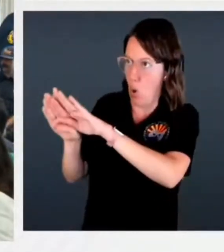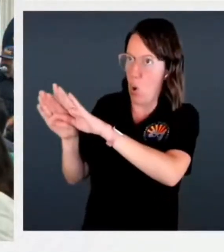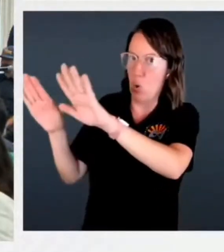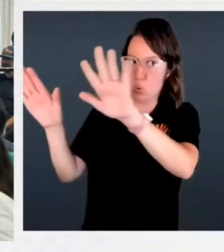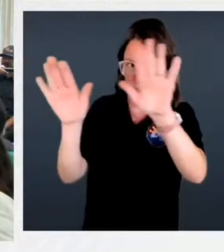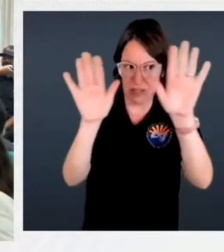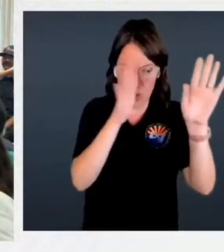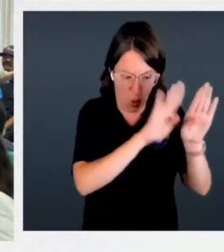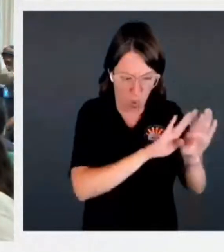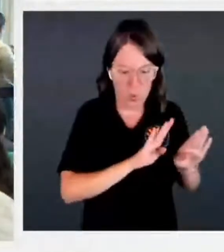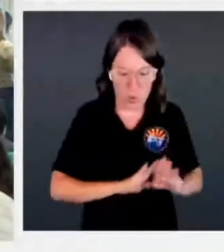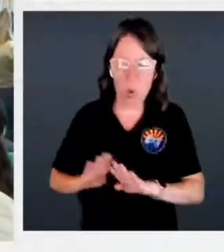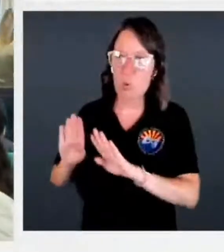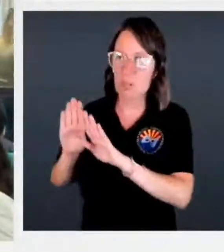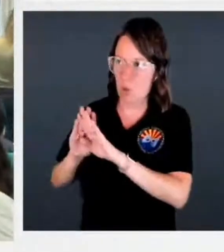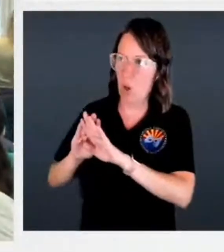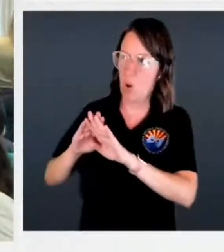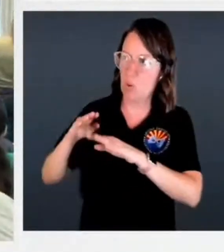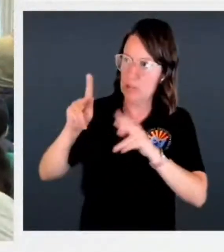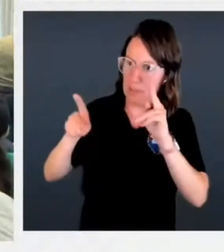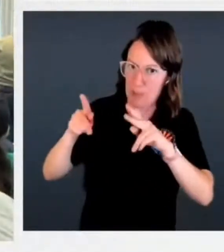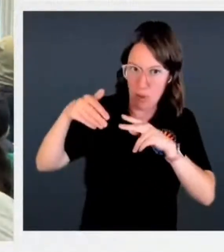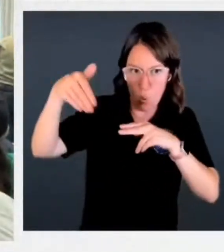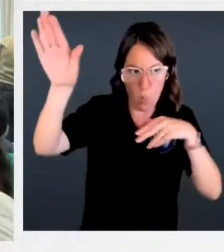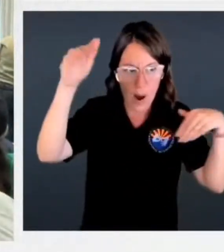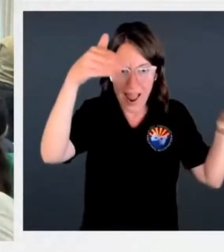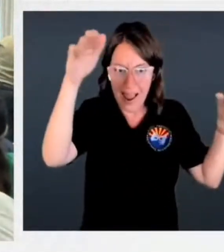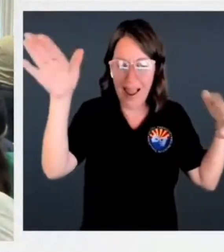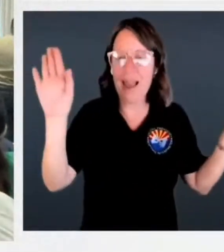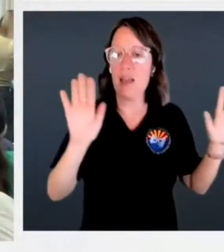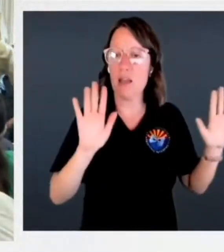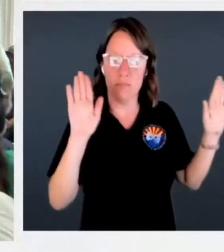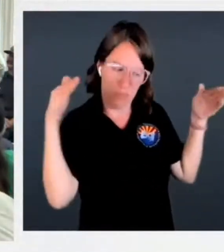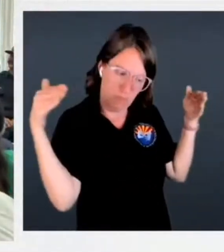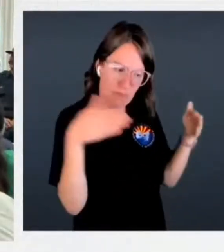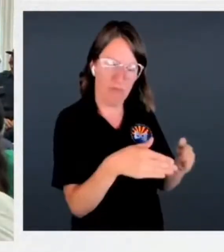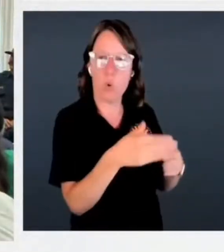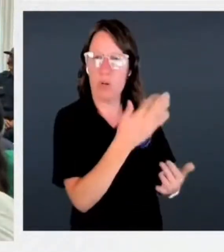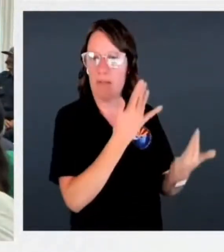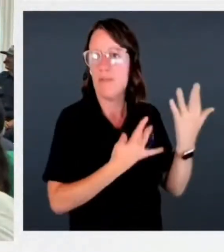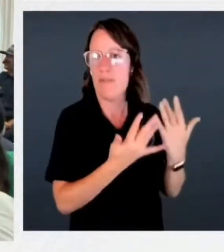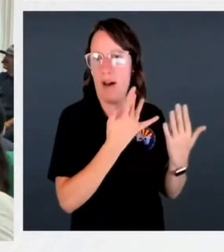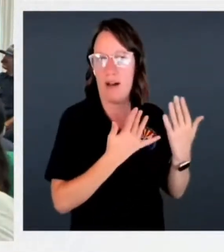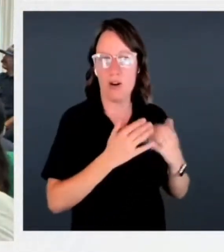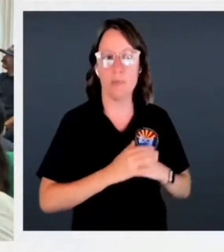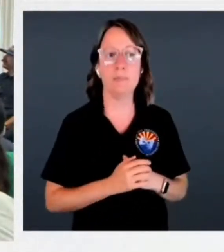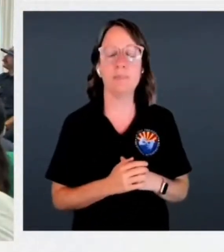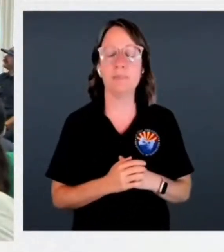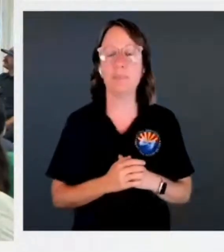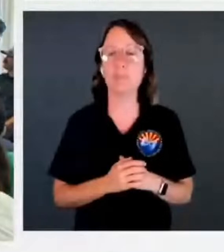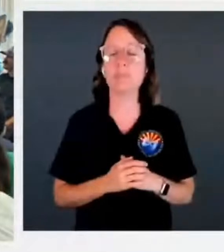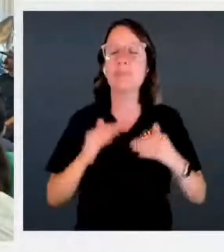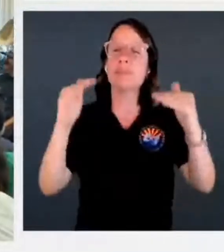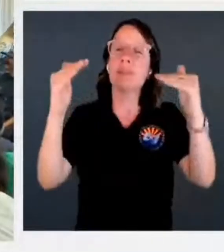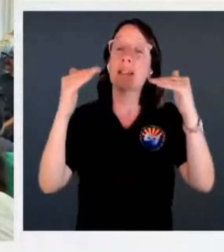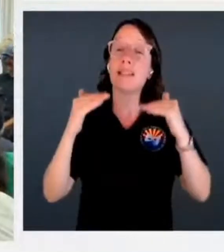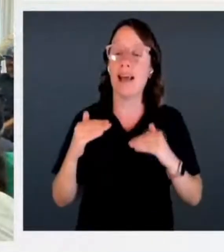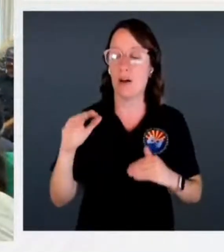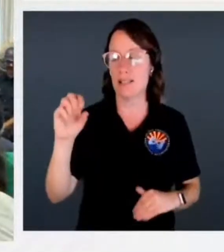Thank you for that. Leading right into the evacuations and public safety update, I'd like to introduce Siskiyou County